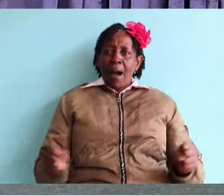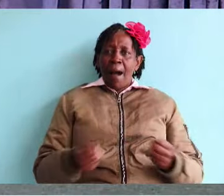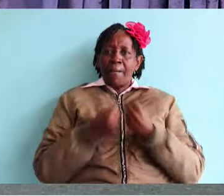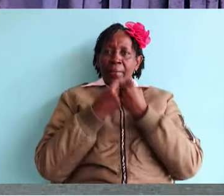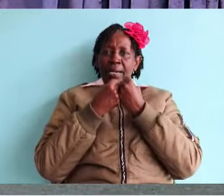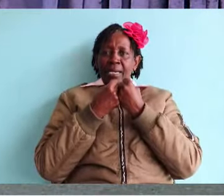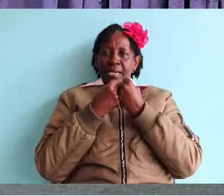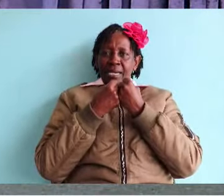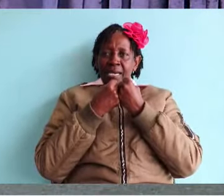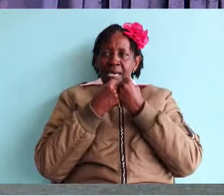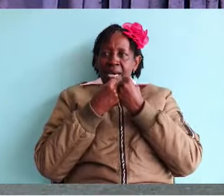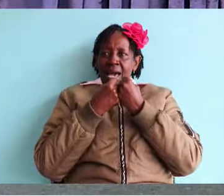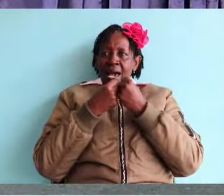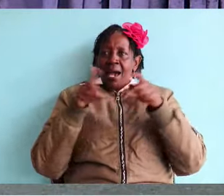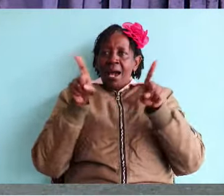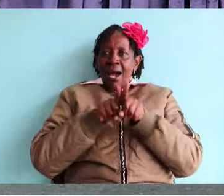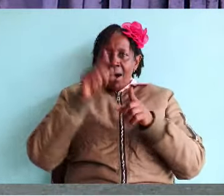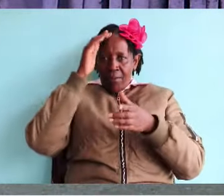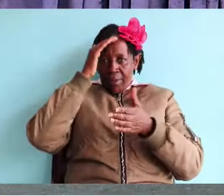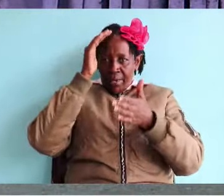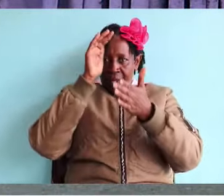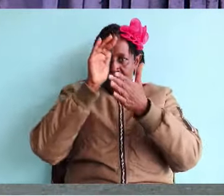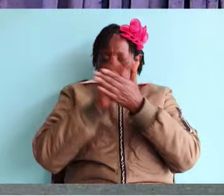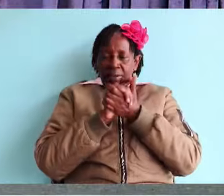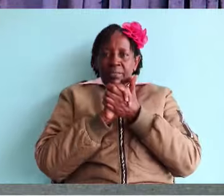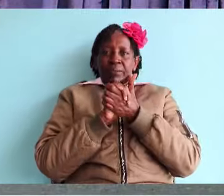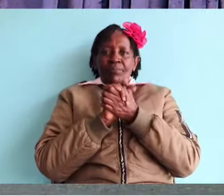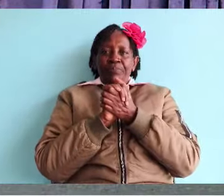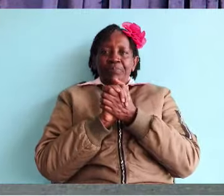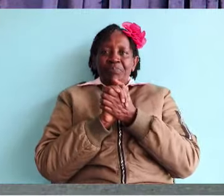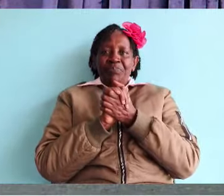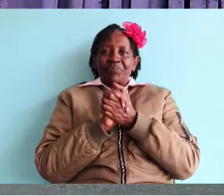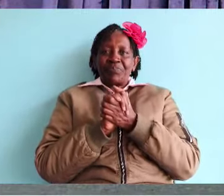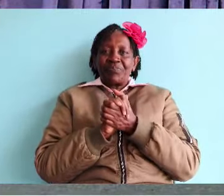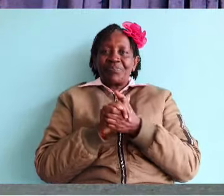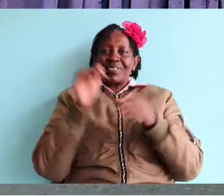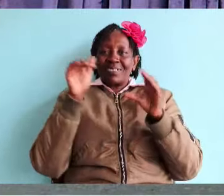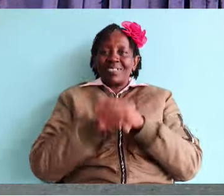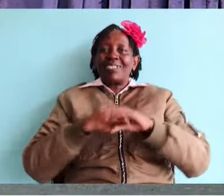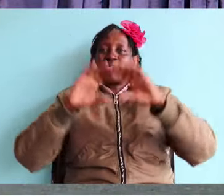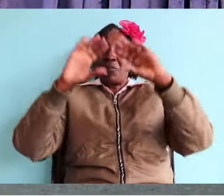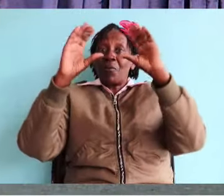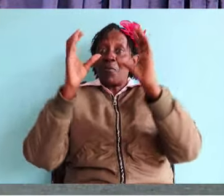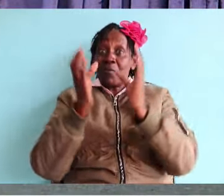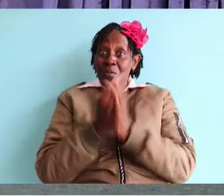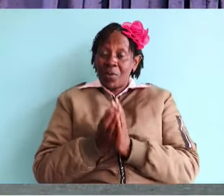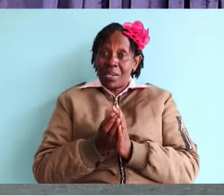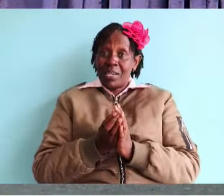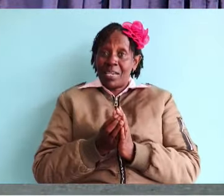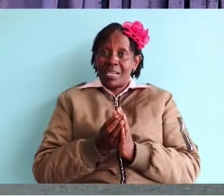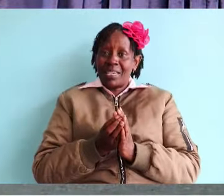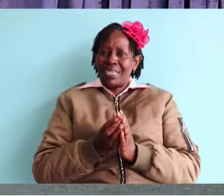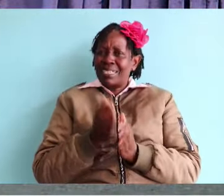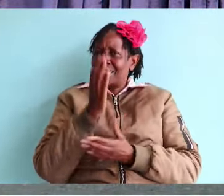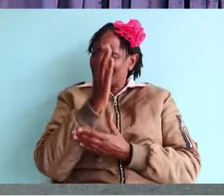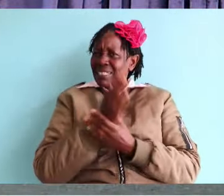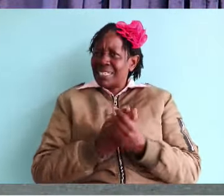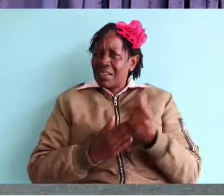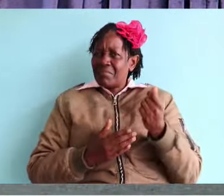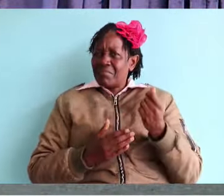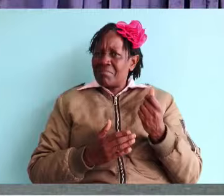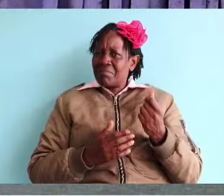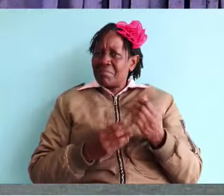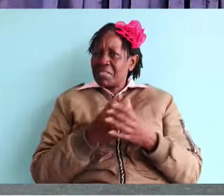among us as believers and people, in the community who would actually be a discouragement because they are